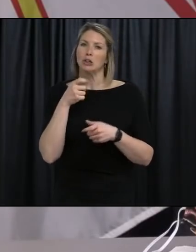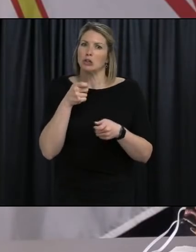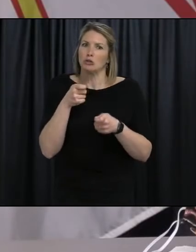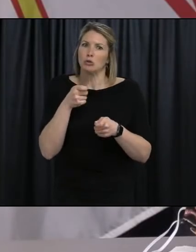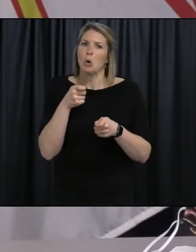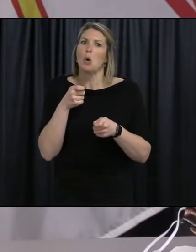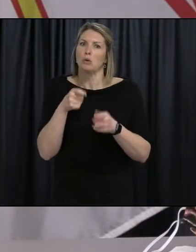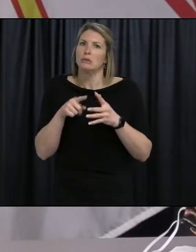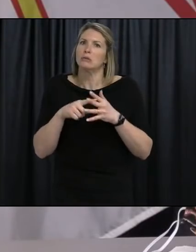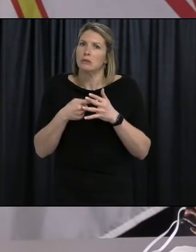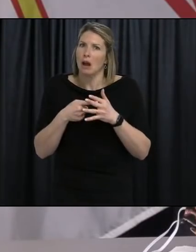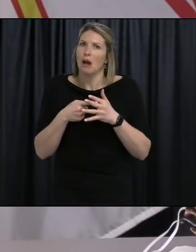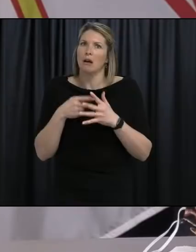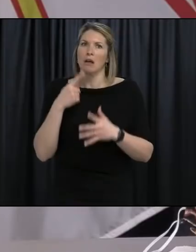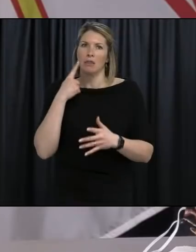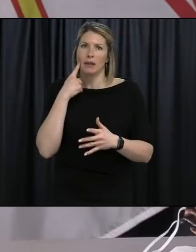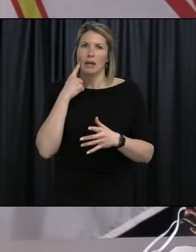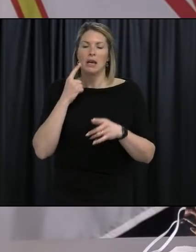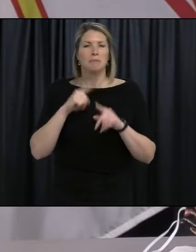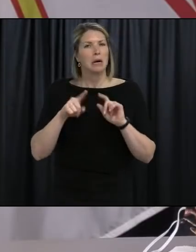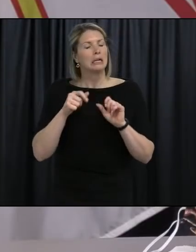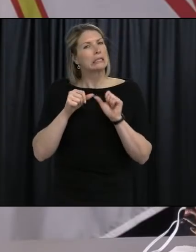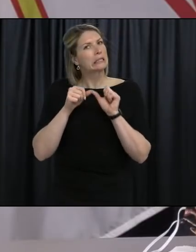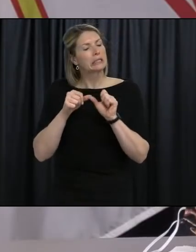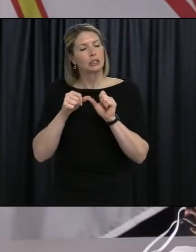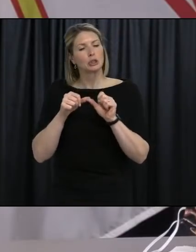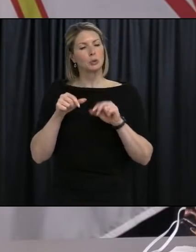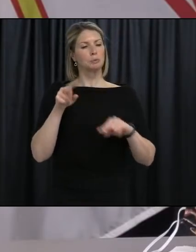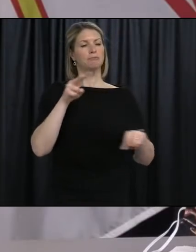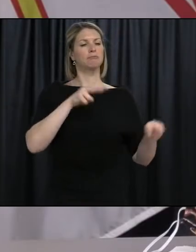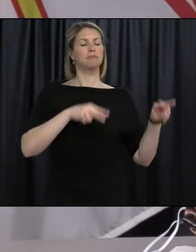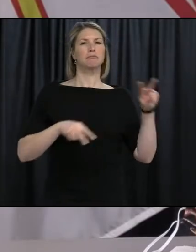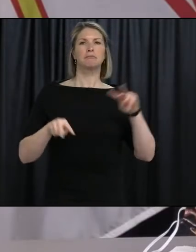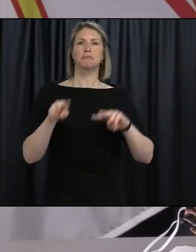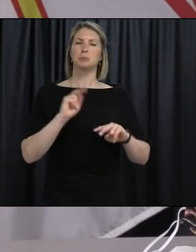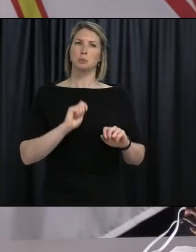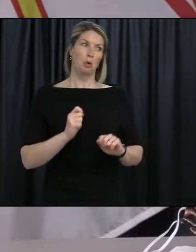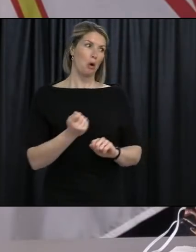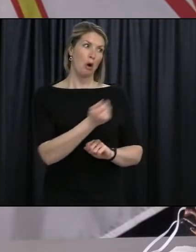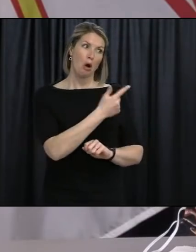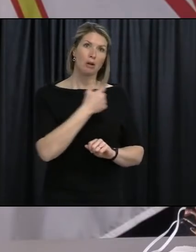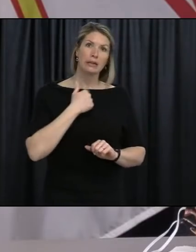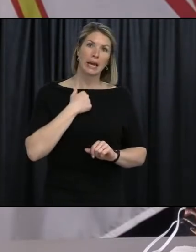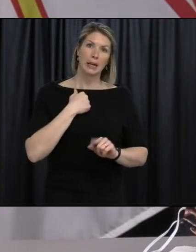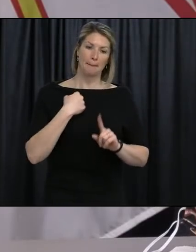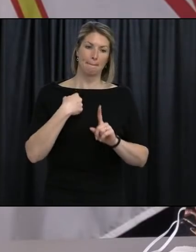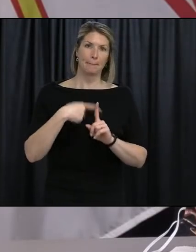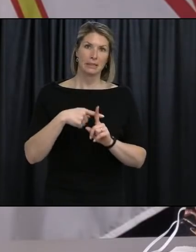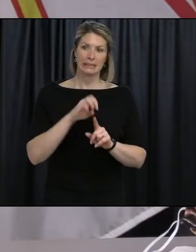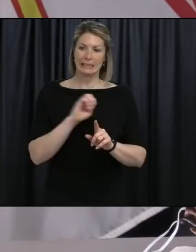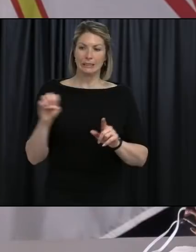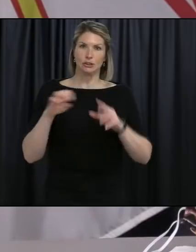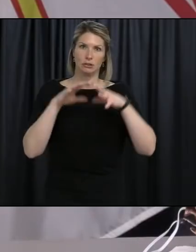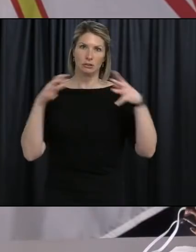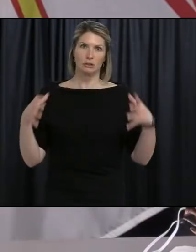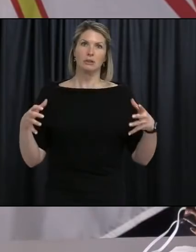a decision that will be made on clinical evidence and epidemiologically based evidence. So I